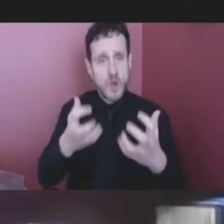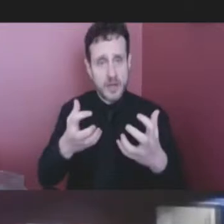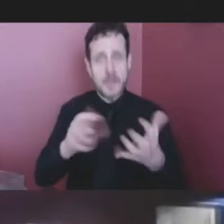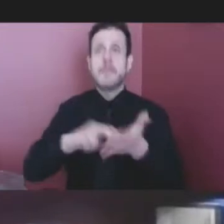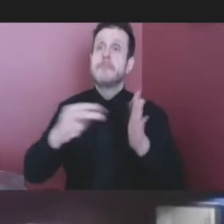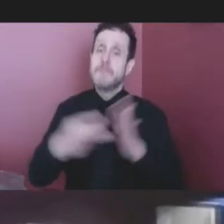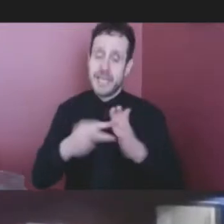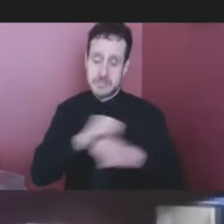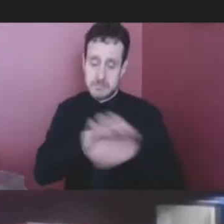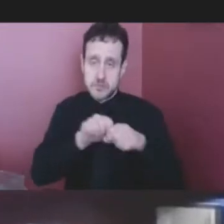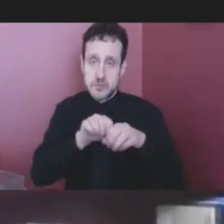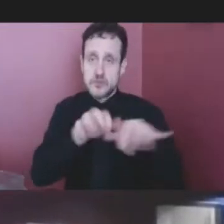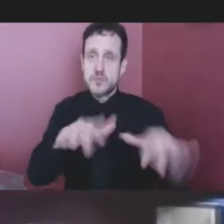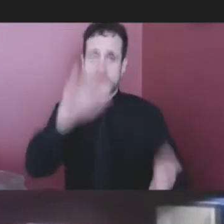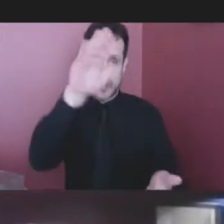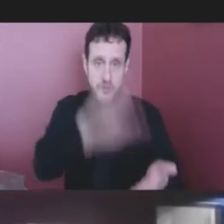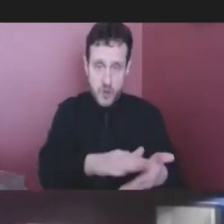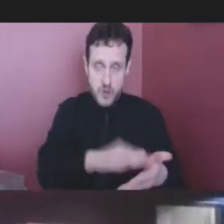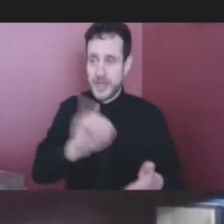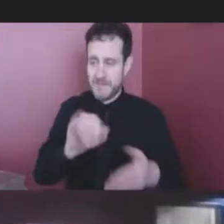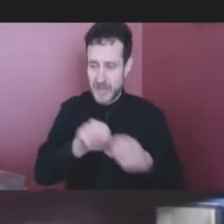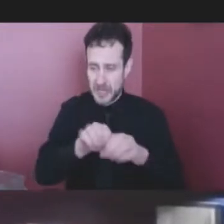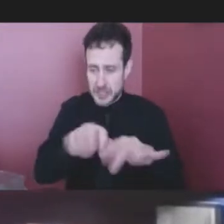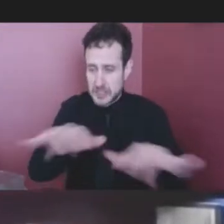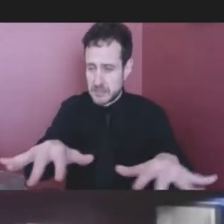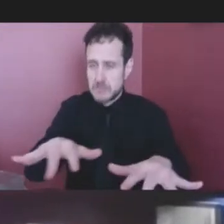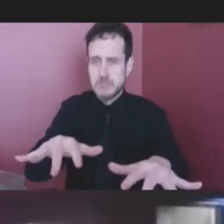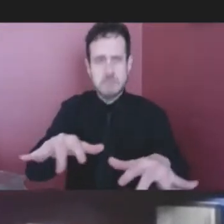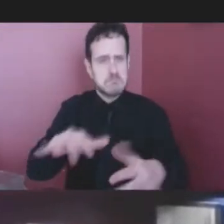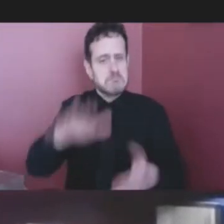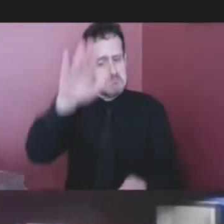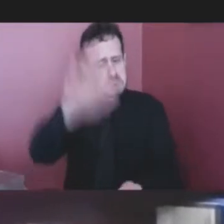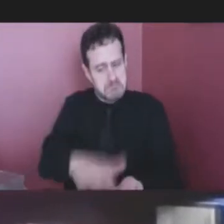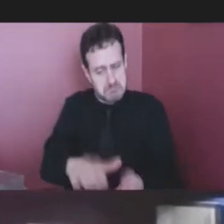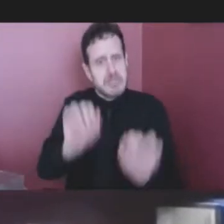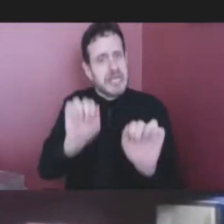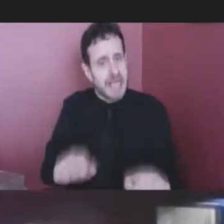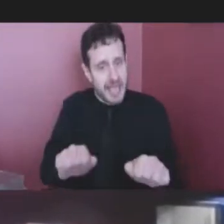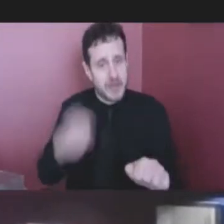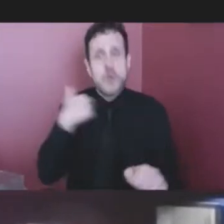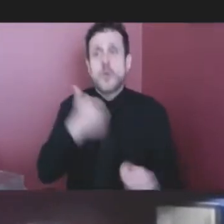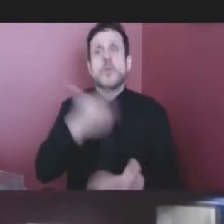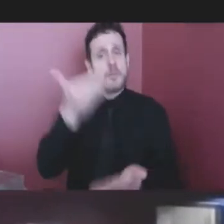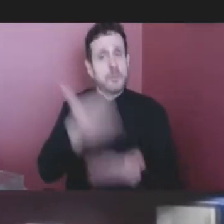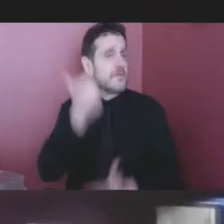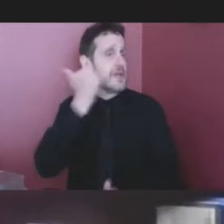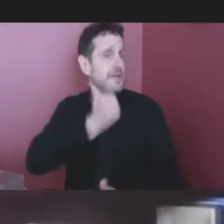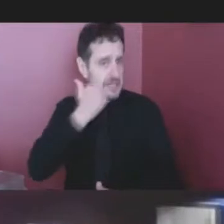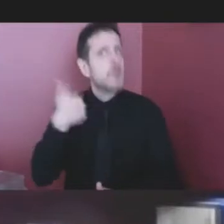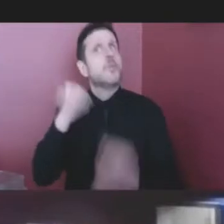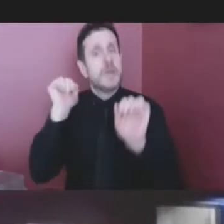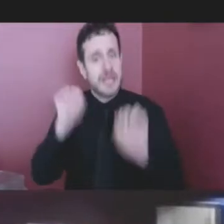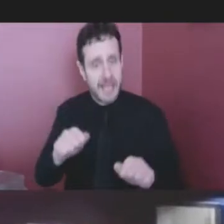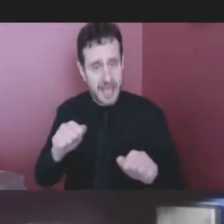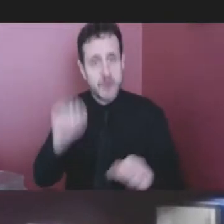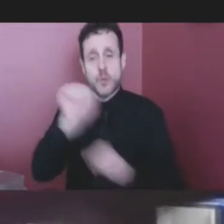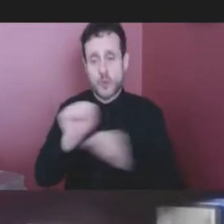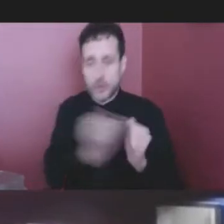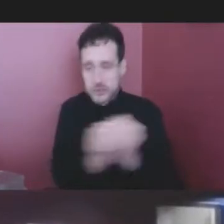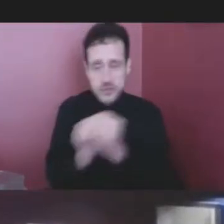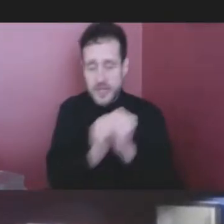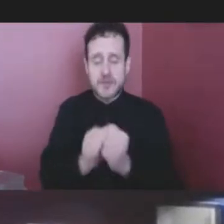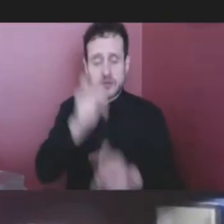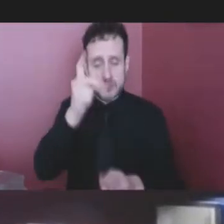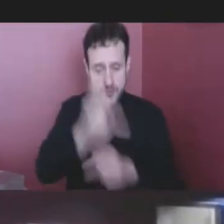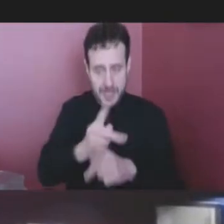down. Illinoisans are proving that we can do that. They're proving it every single day. So thank you, and with